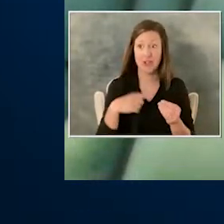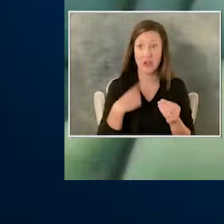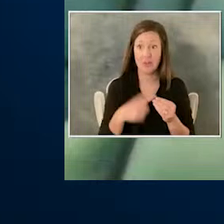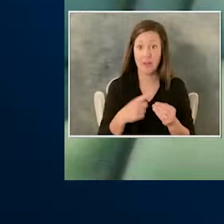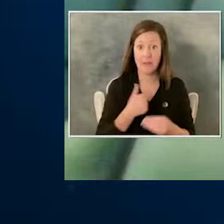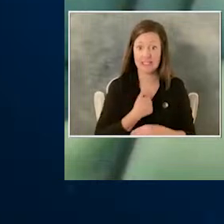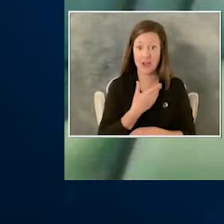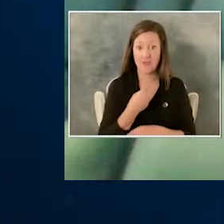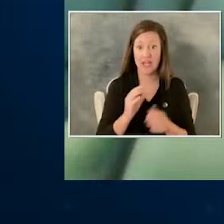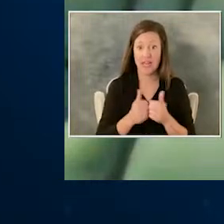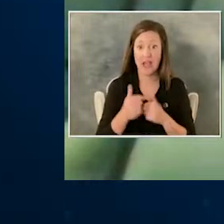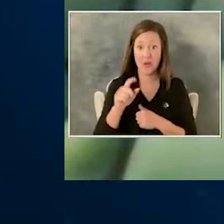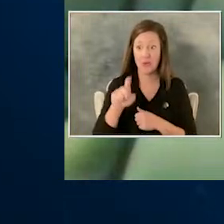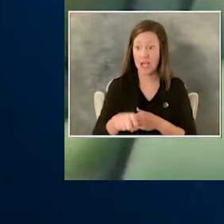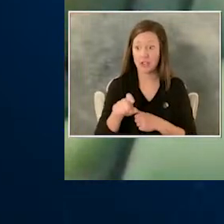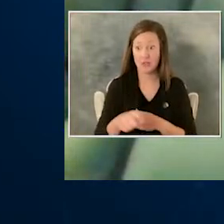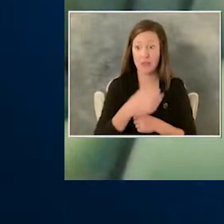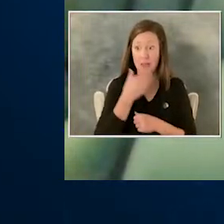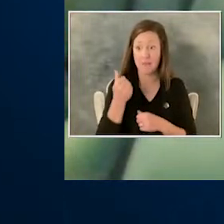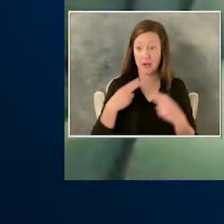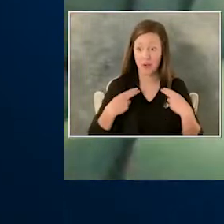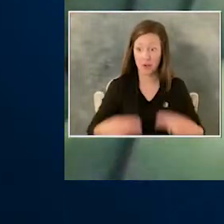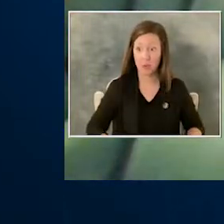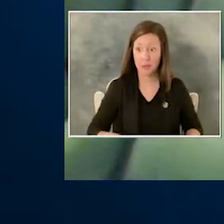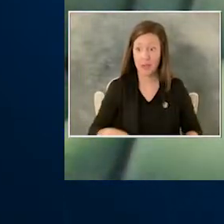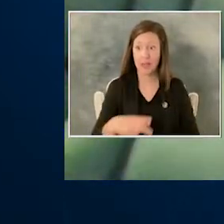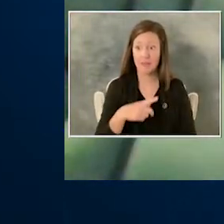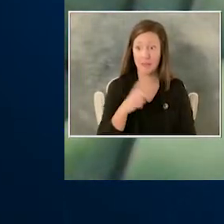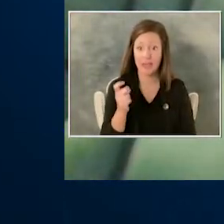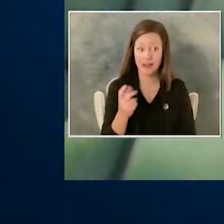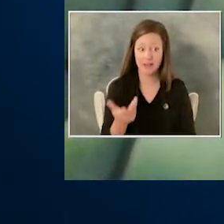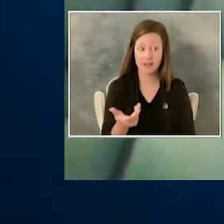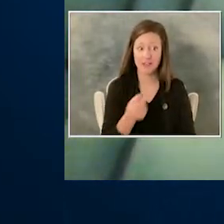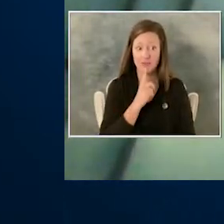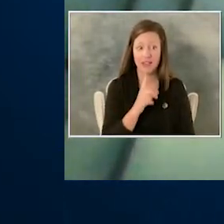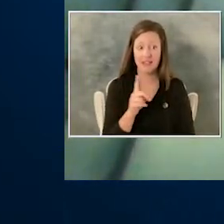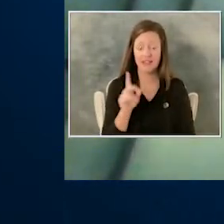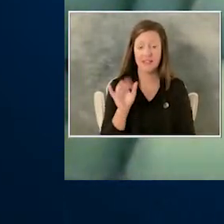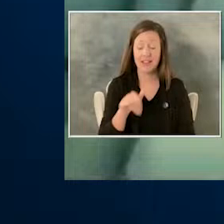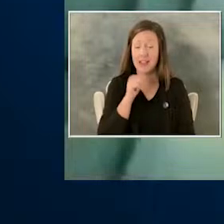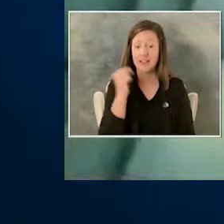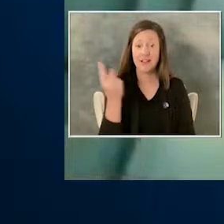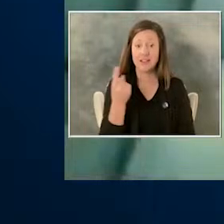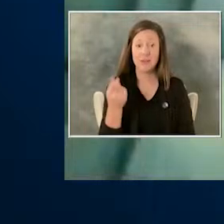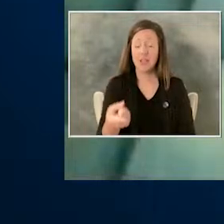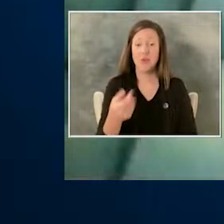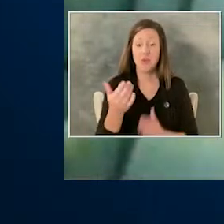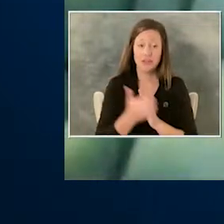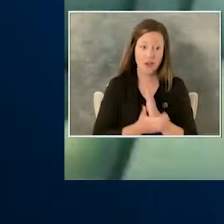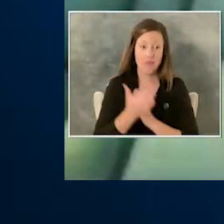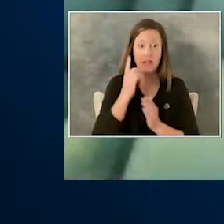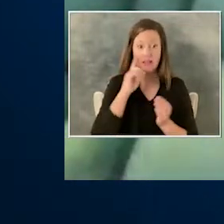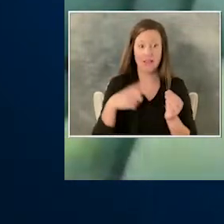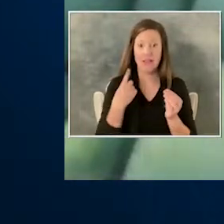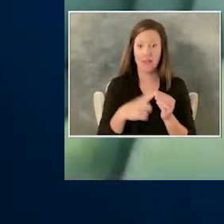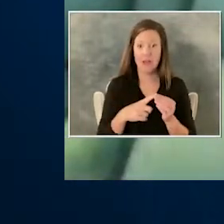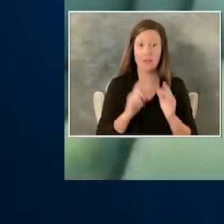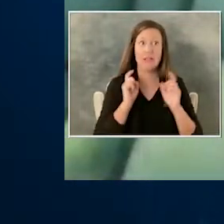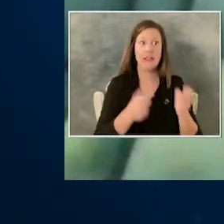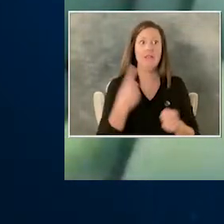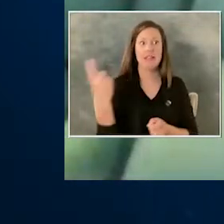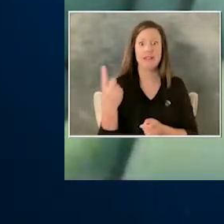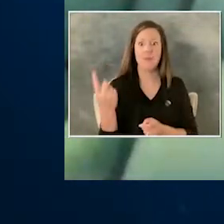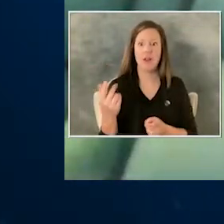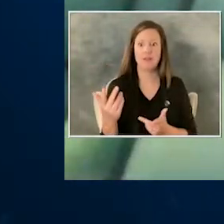I should be a better human, because that's not something that you just automatically think about, giving someone